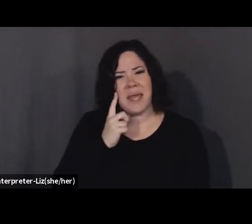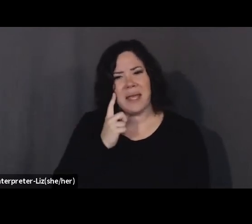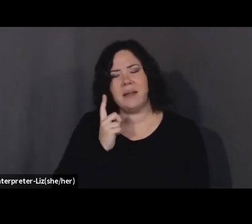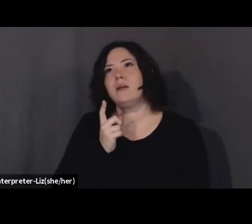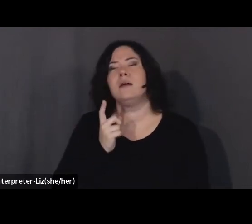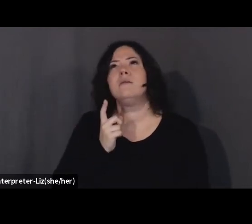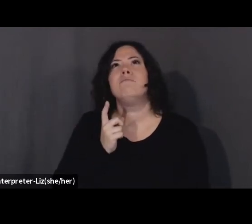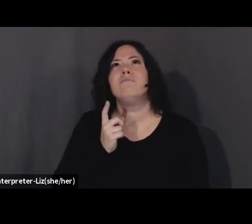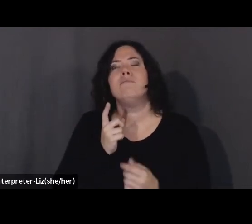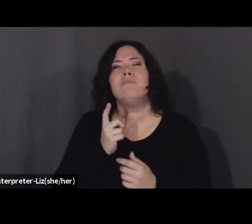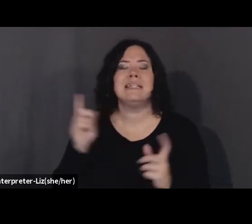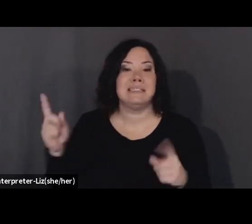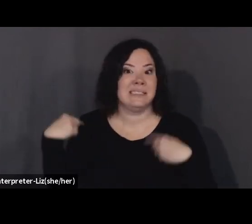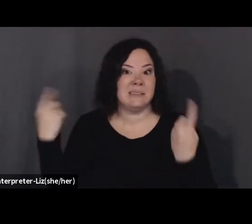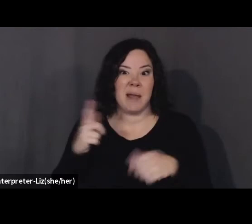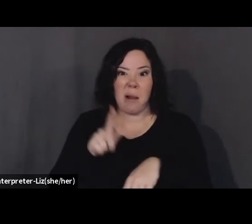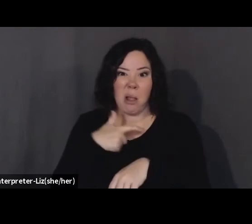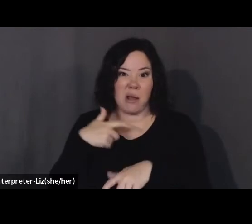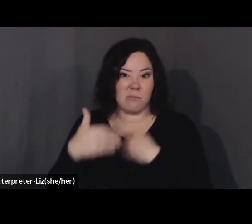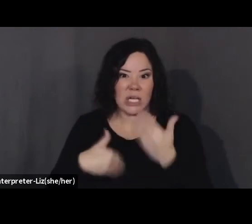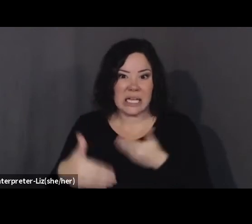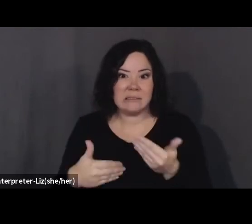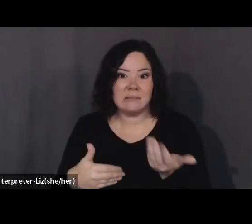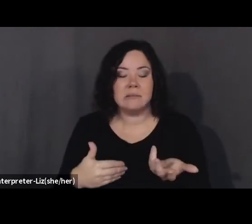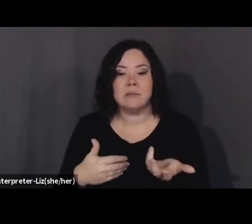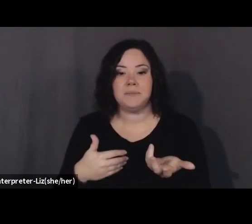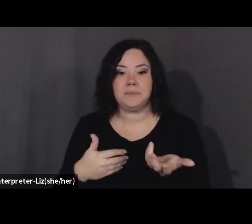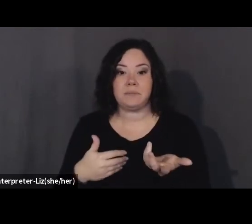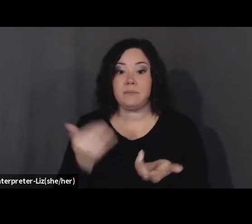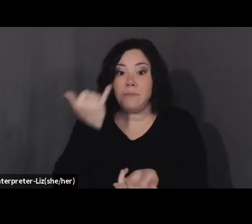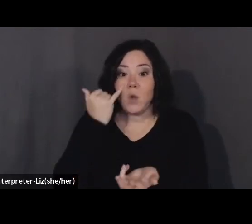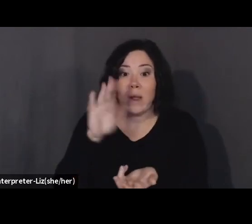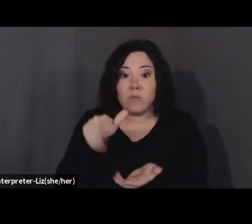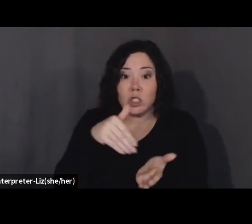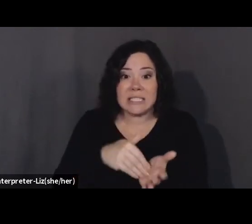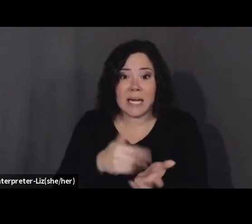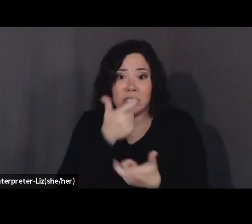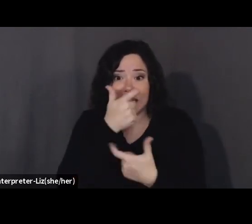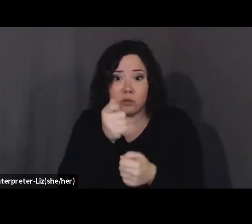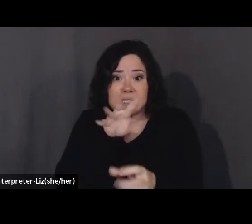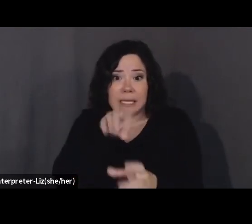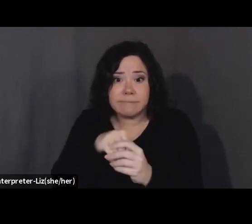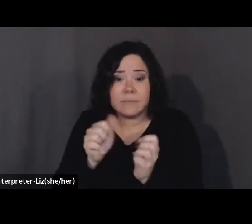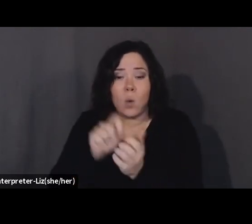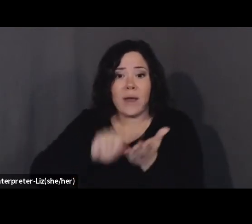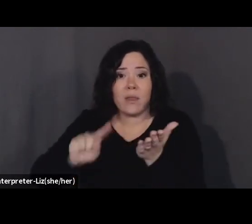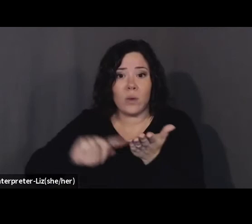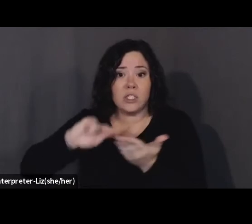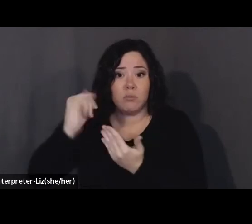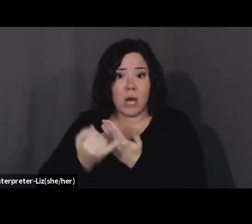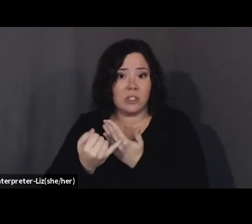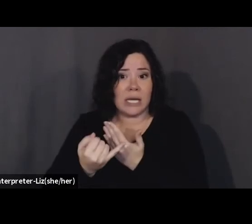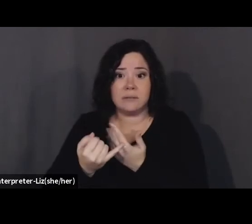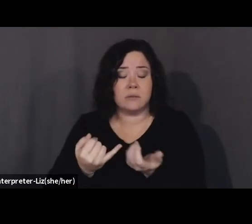it's been a long process. So I think the best way, if your center is interested in engaging in these research projects, is to reach out